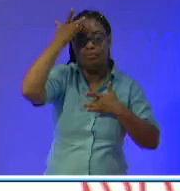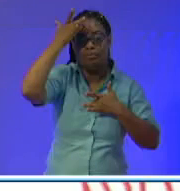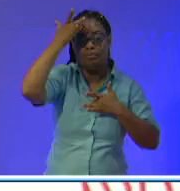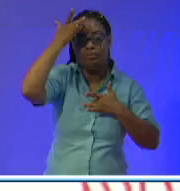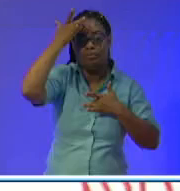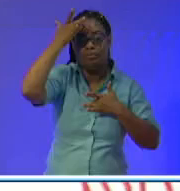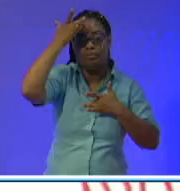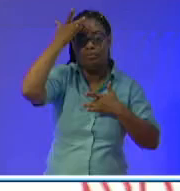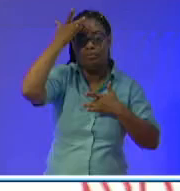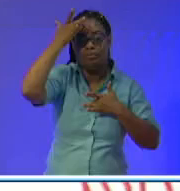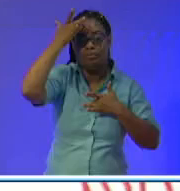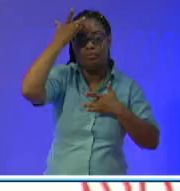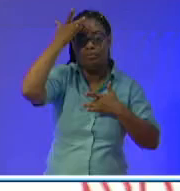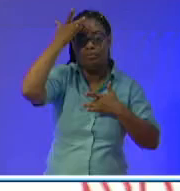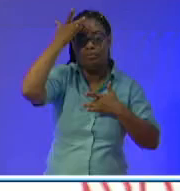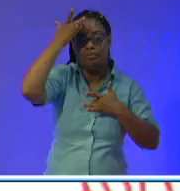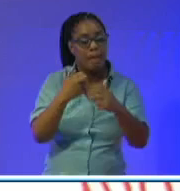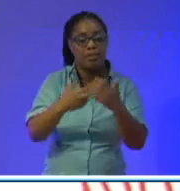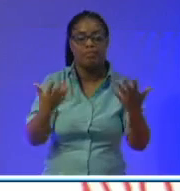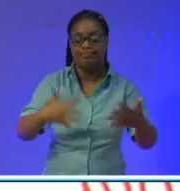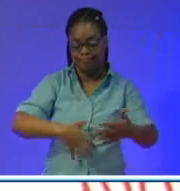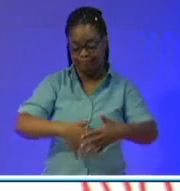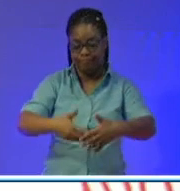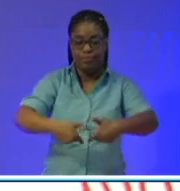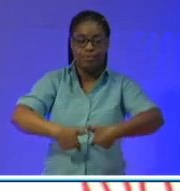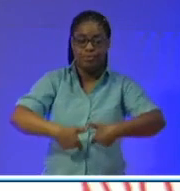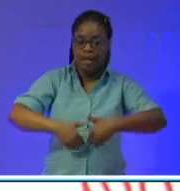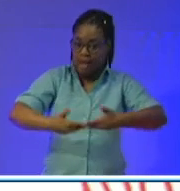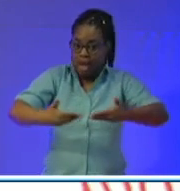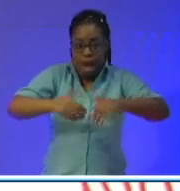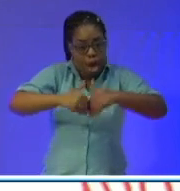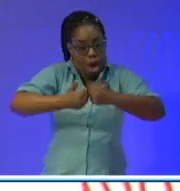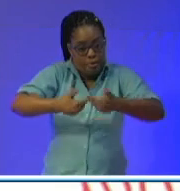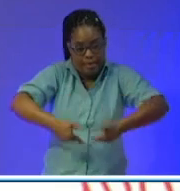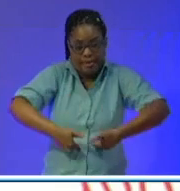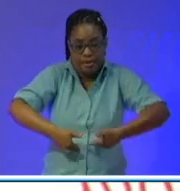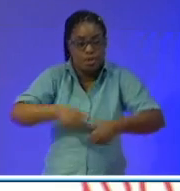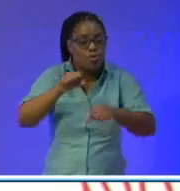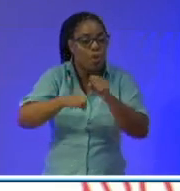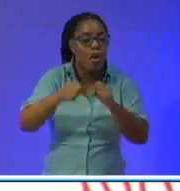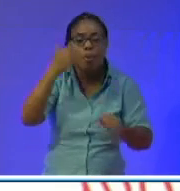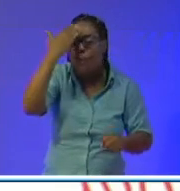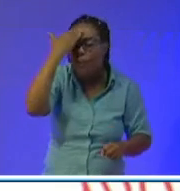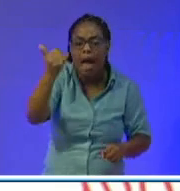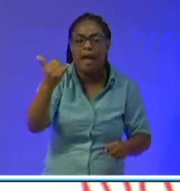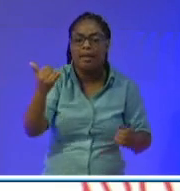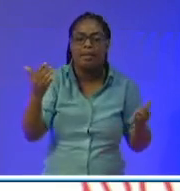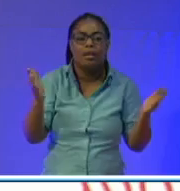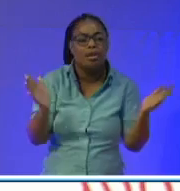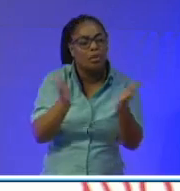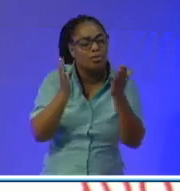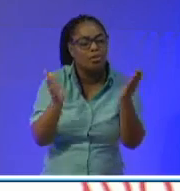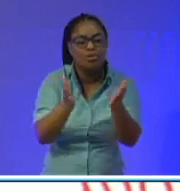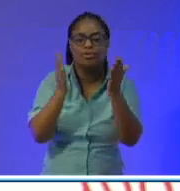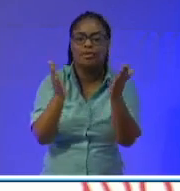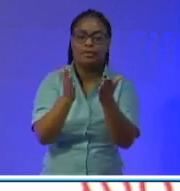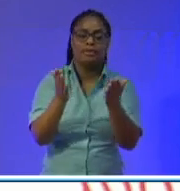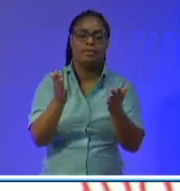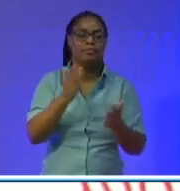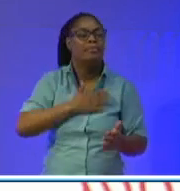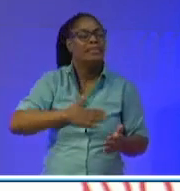a woman's life. And this is what's called iatrogenic or induced prematurity. So those are some